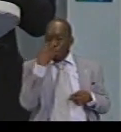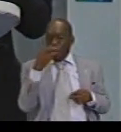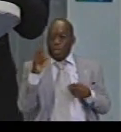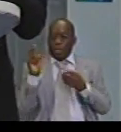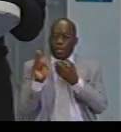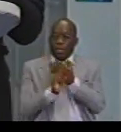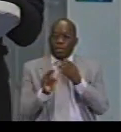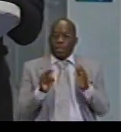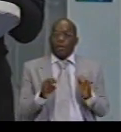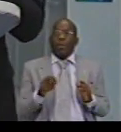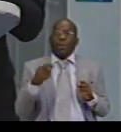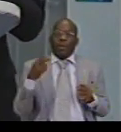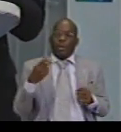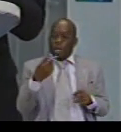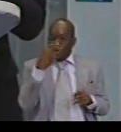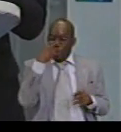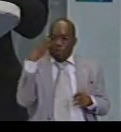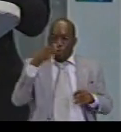yokes of paralysis,